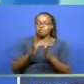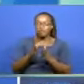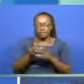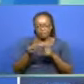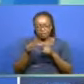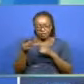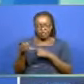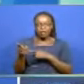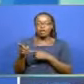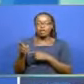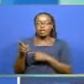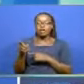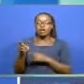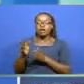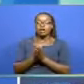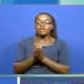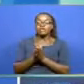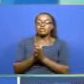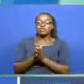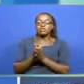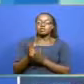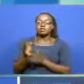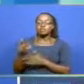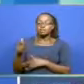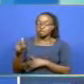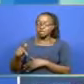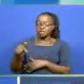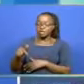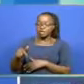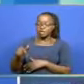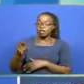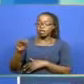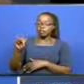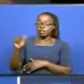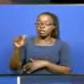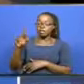up at Matira Conservancy in the Mara Triangle.